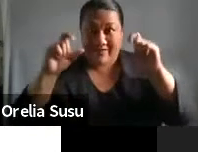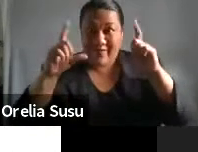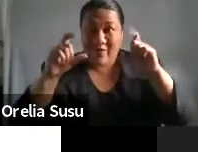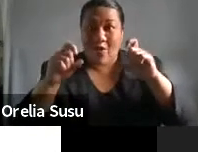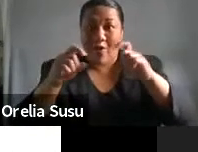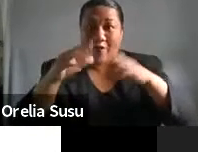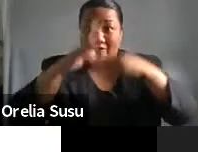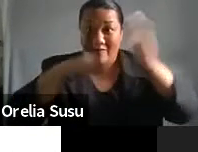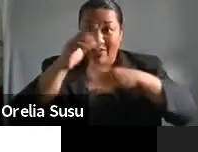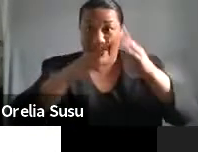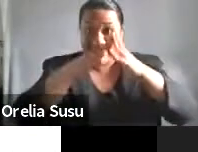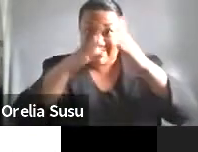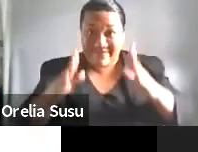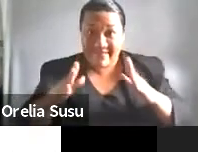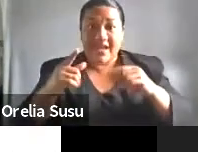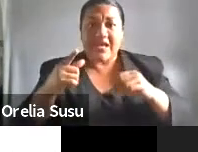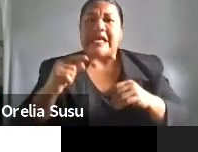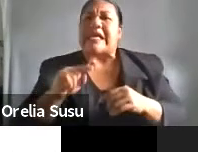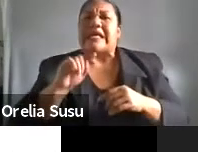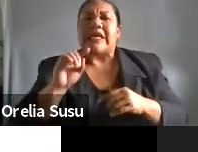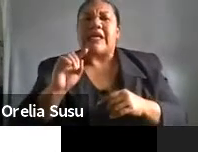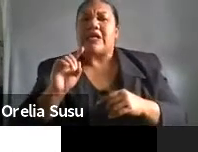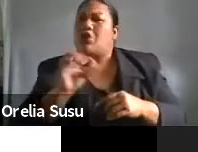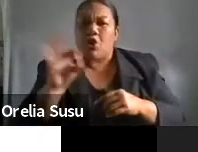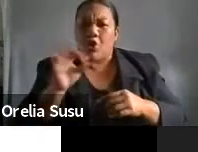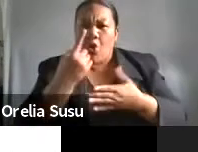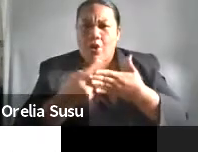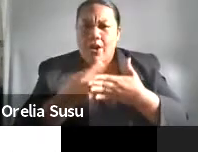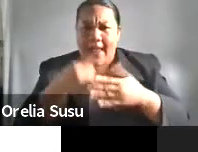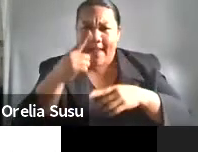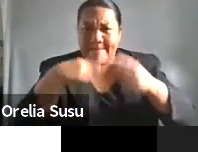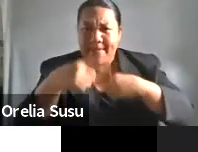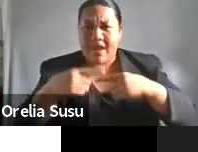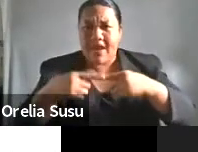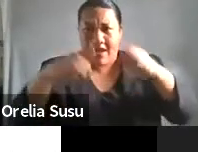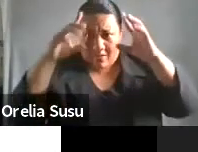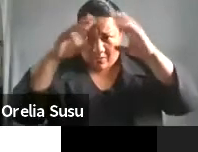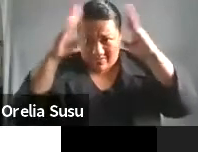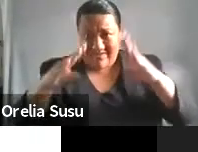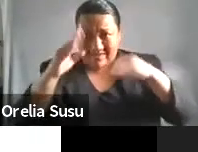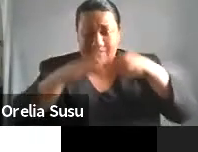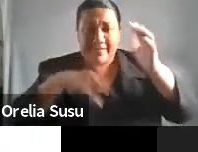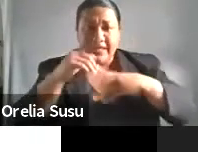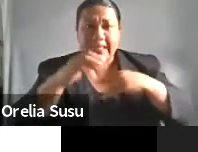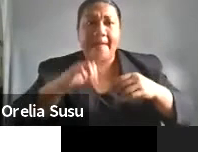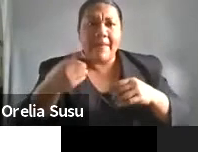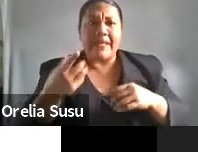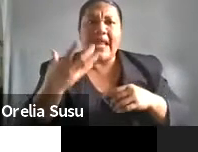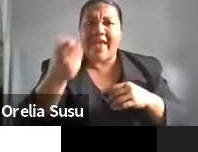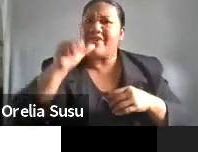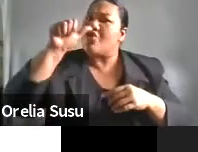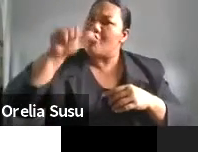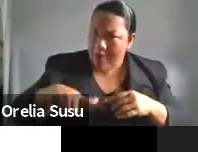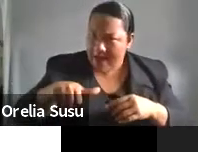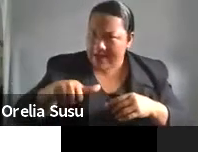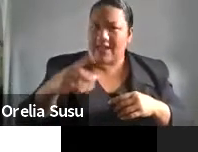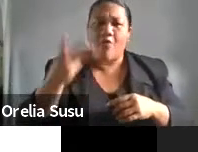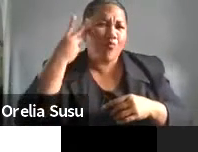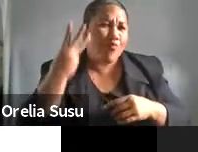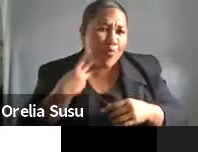about what rights to water and sanitation to wash project. So, you know, having women to be living in